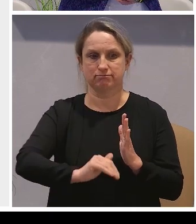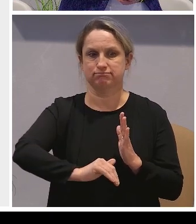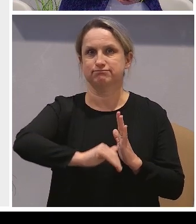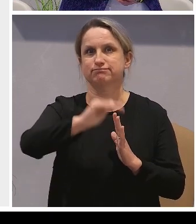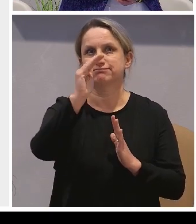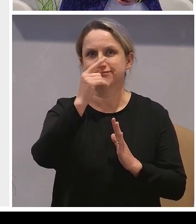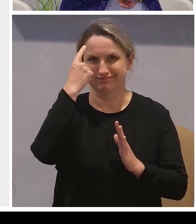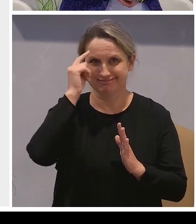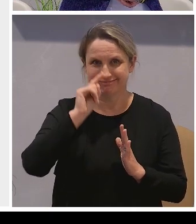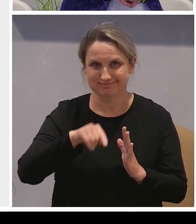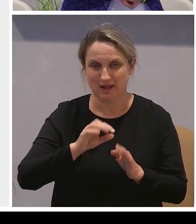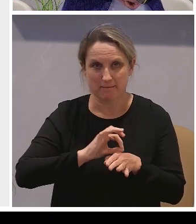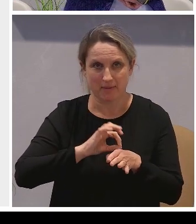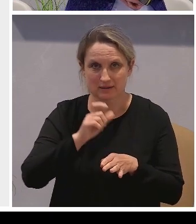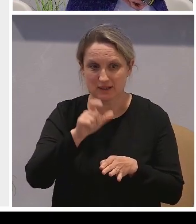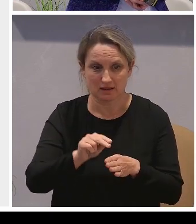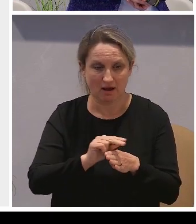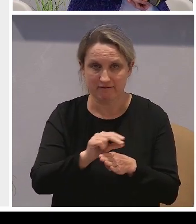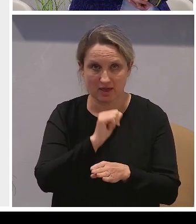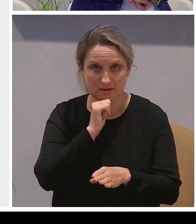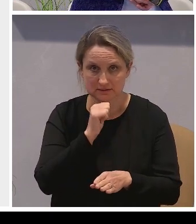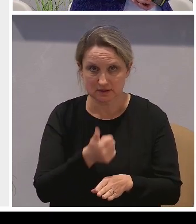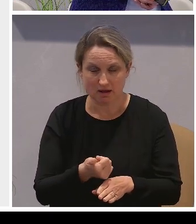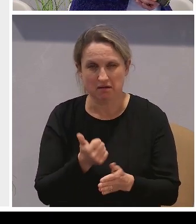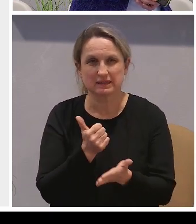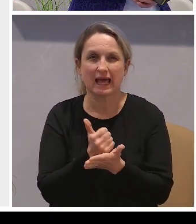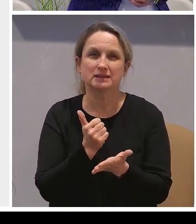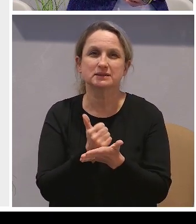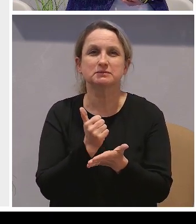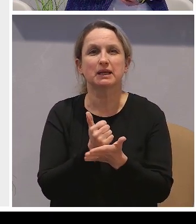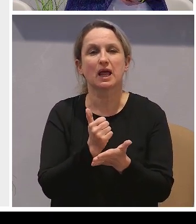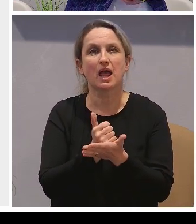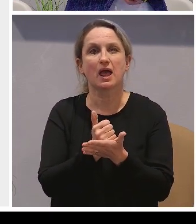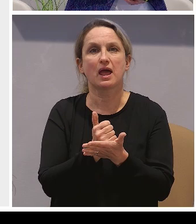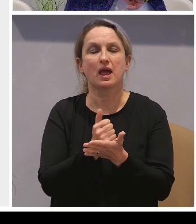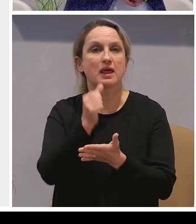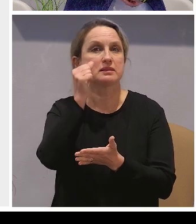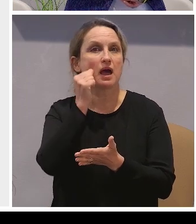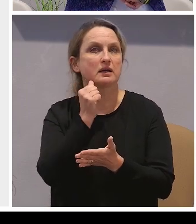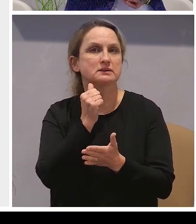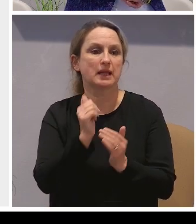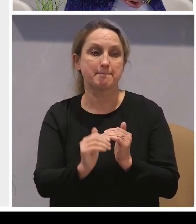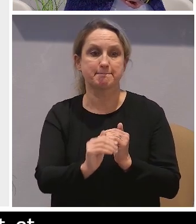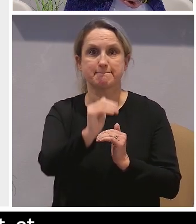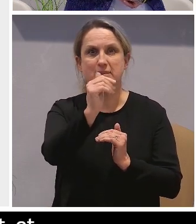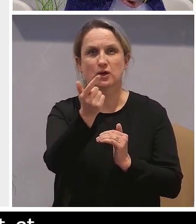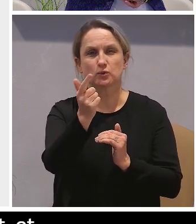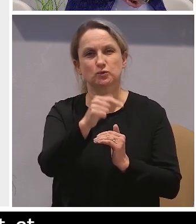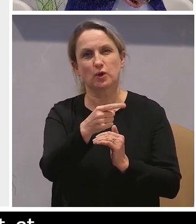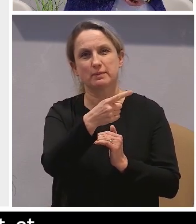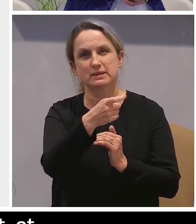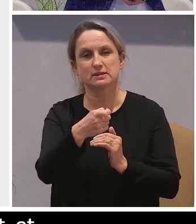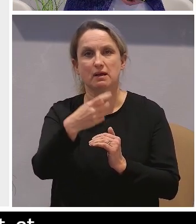et kui patsiendid ei the saa maximum, we siis want to achieve the keskmine maximum height. because we know that when patients are